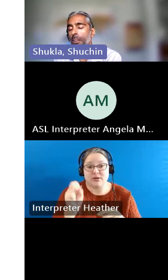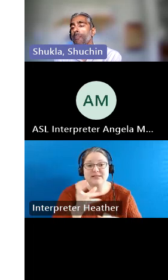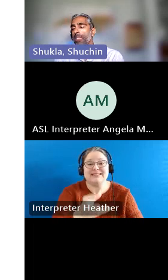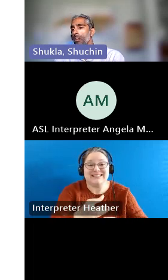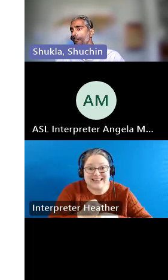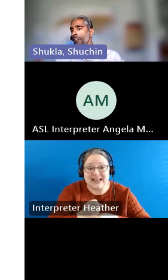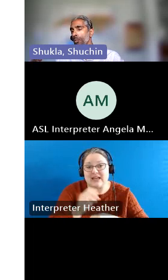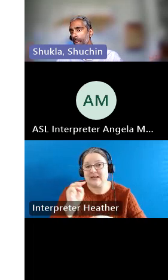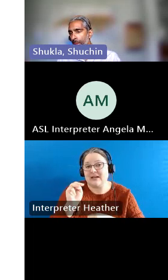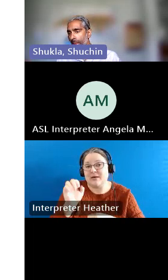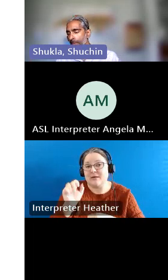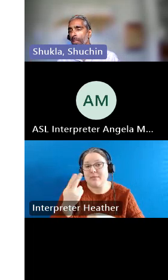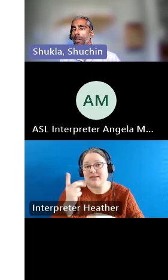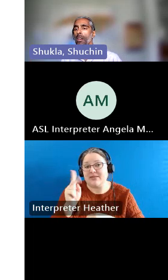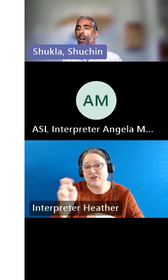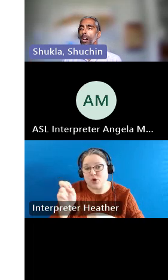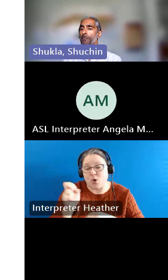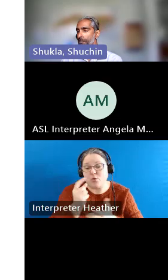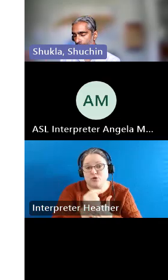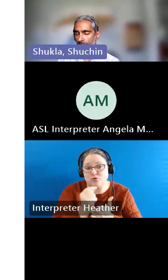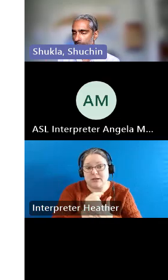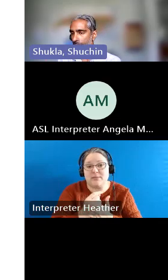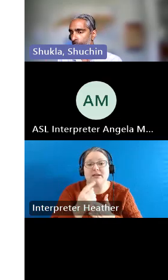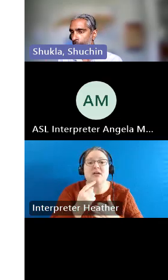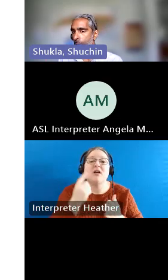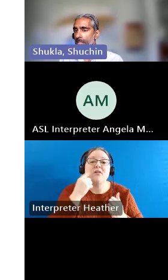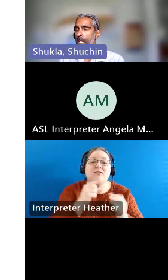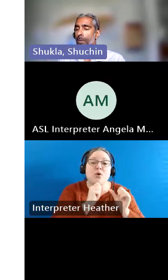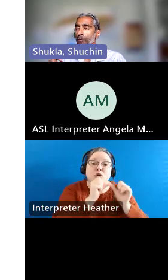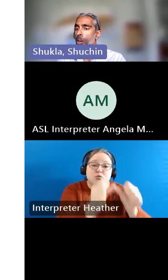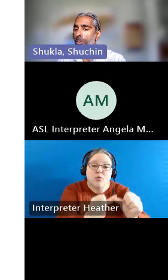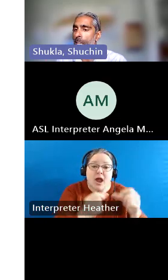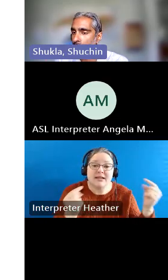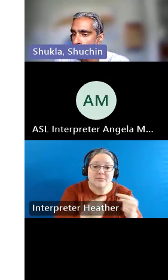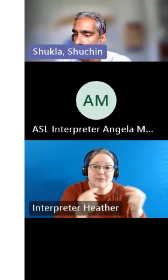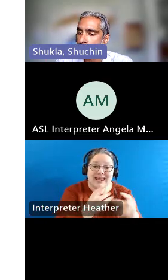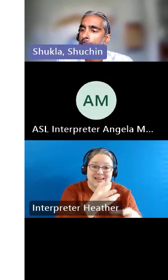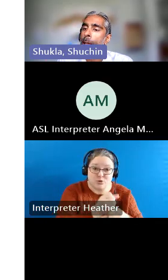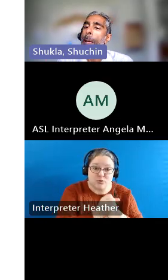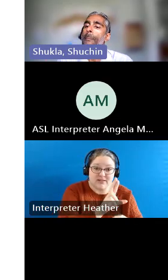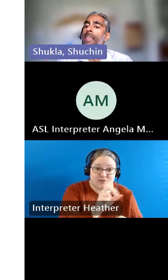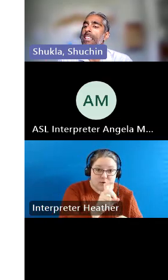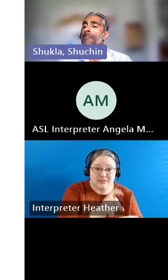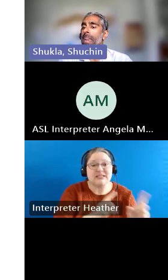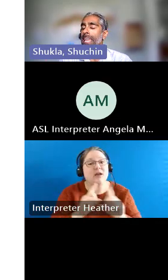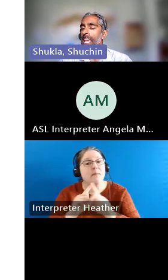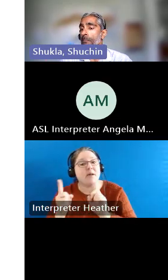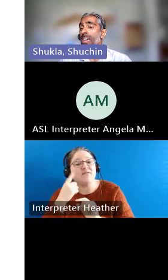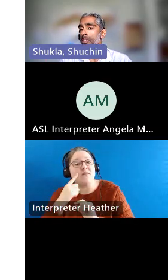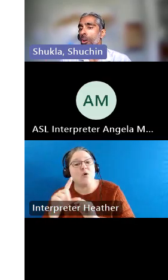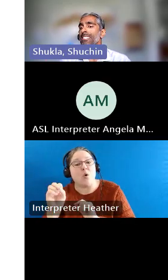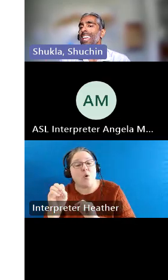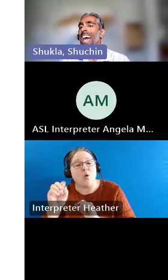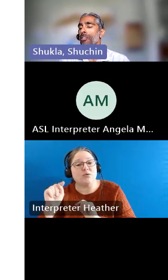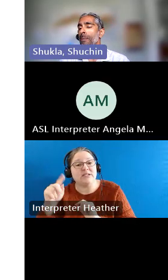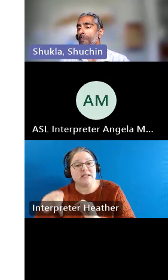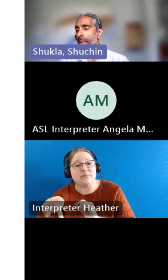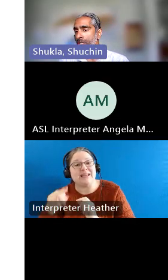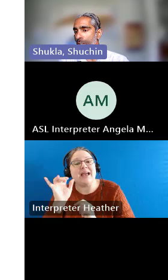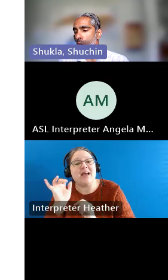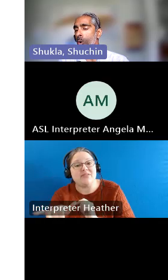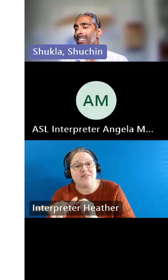disorder. If you're getting methadone for chronic pain, you can get that from the pharmacy. But with OTPs, the methadone